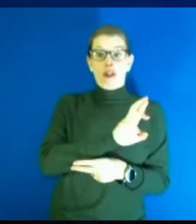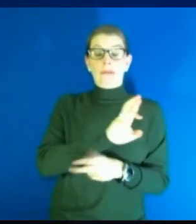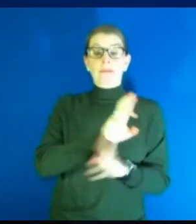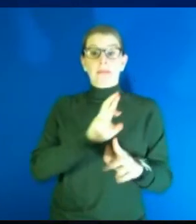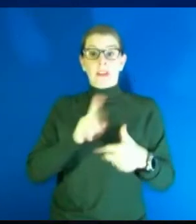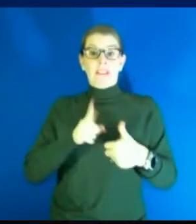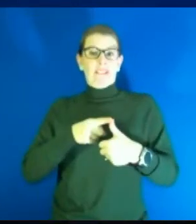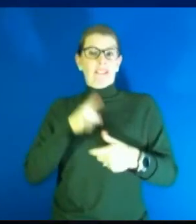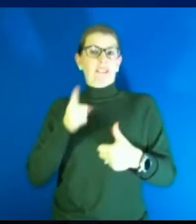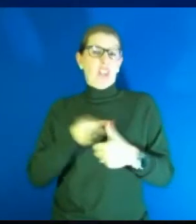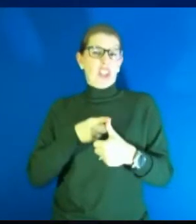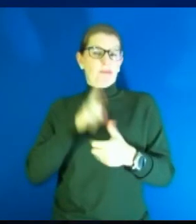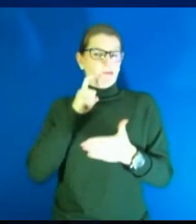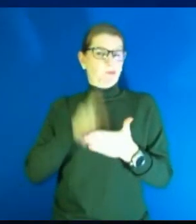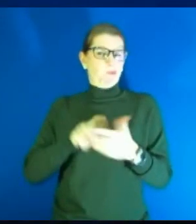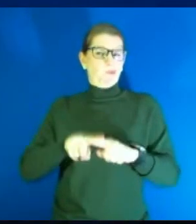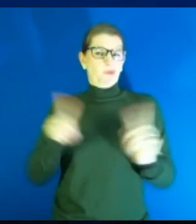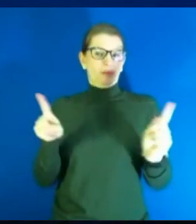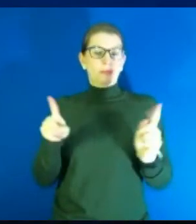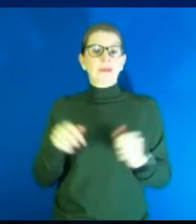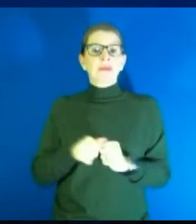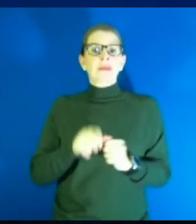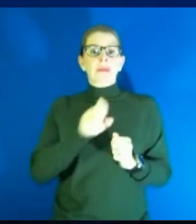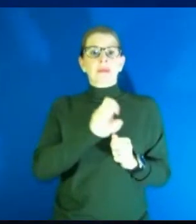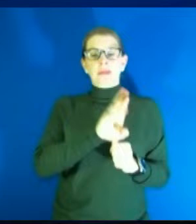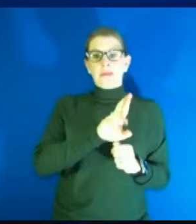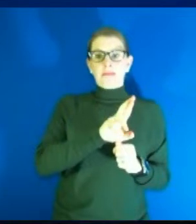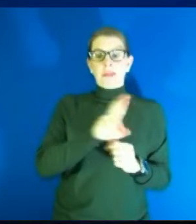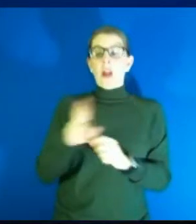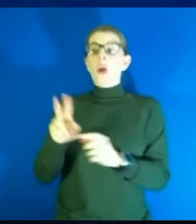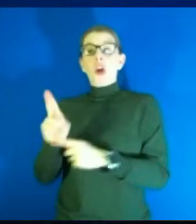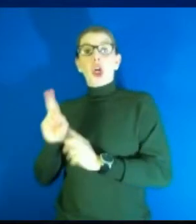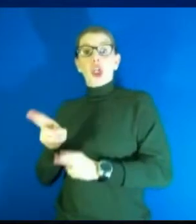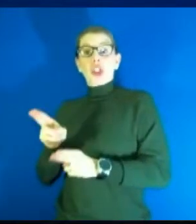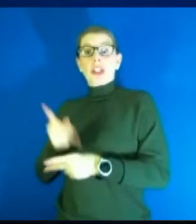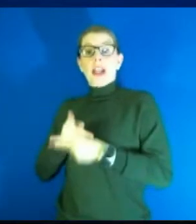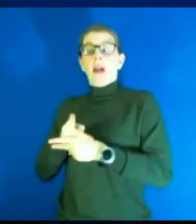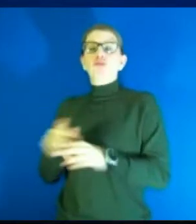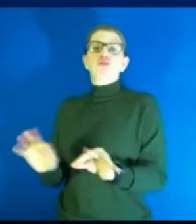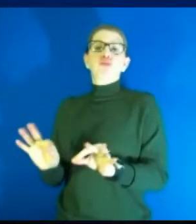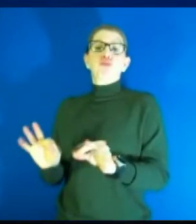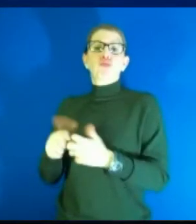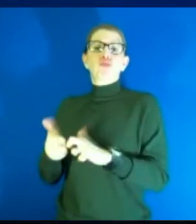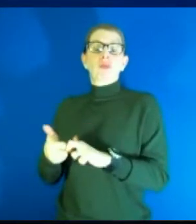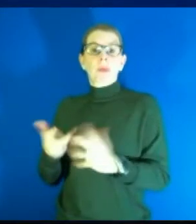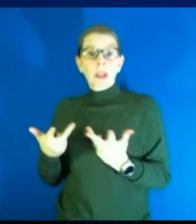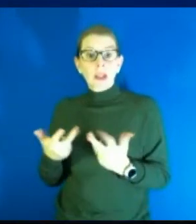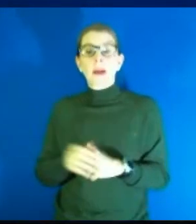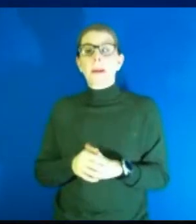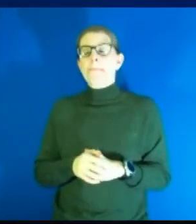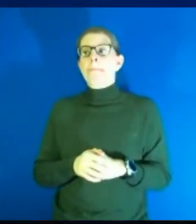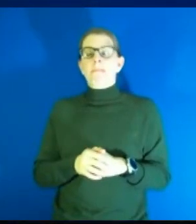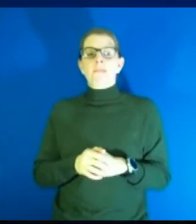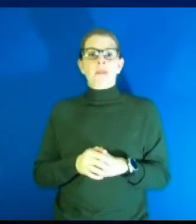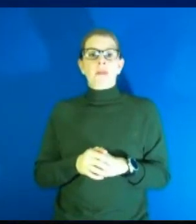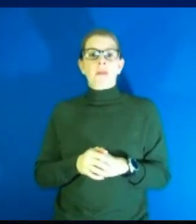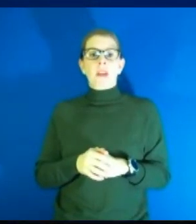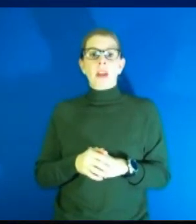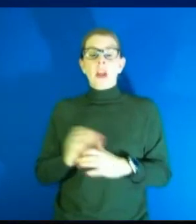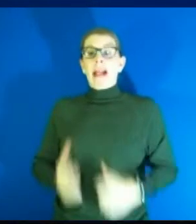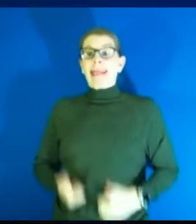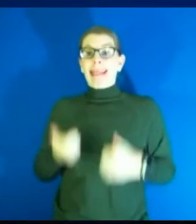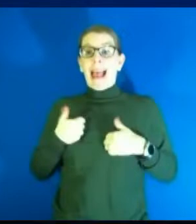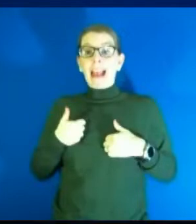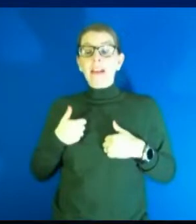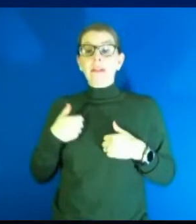distinction. Urgent cares are really well suited to take care of some of the more minor problems that are something that where your life or limbs are not at